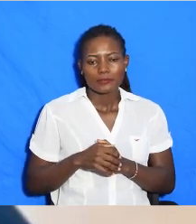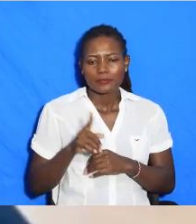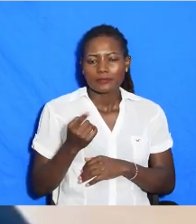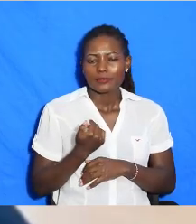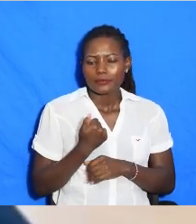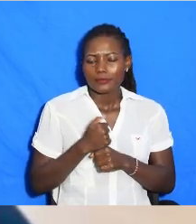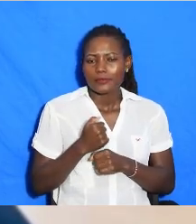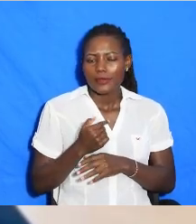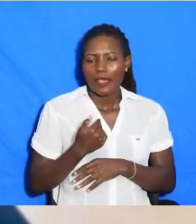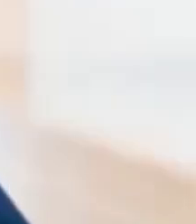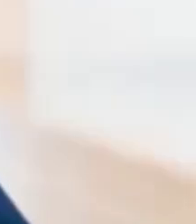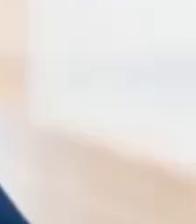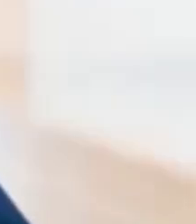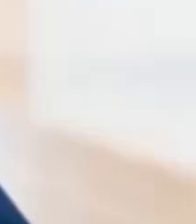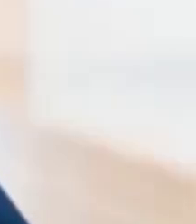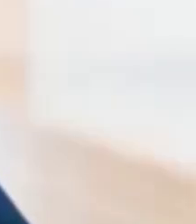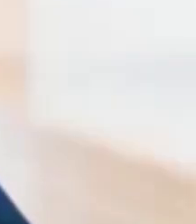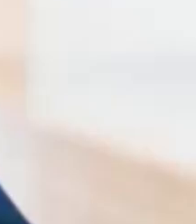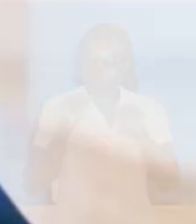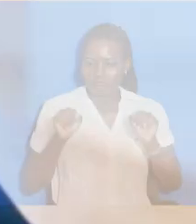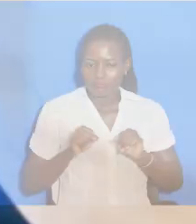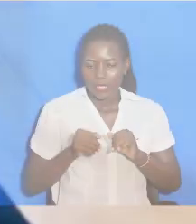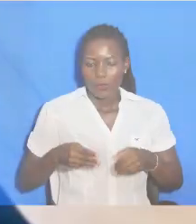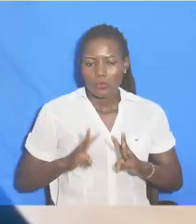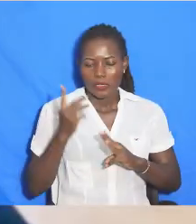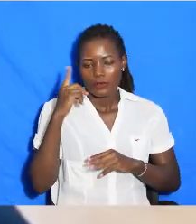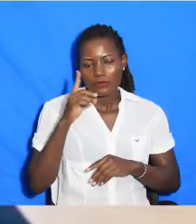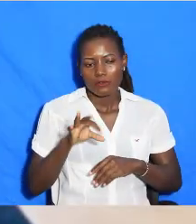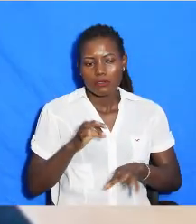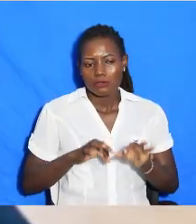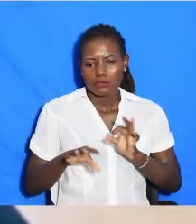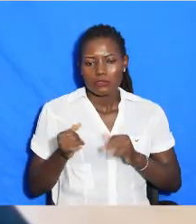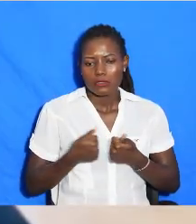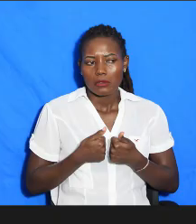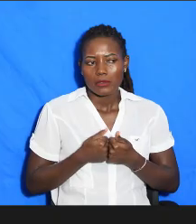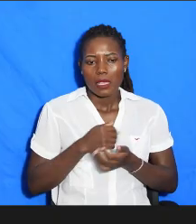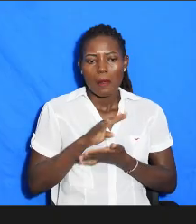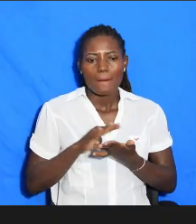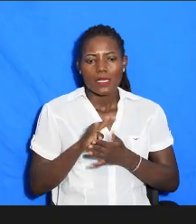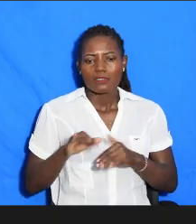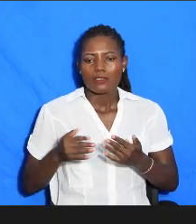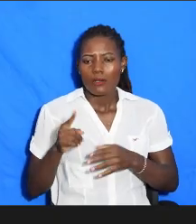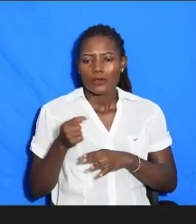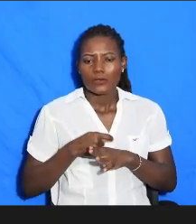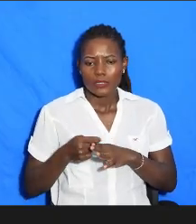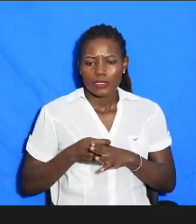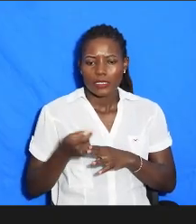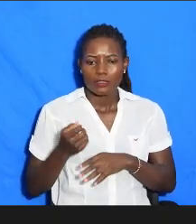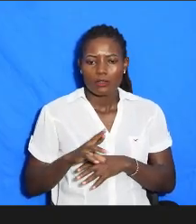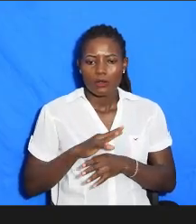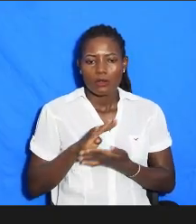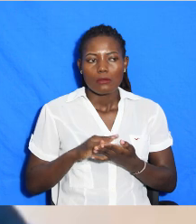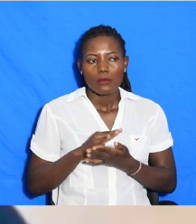have a systematic way of choosing races based on how you've trained and based on your